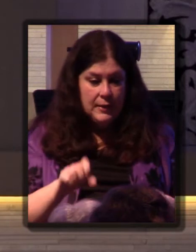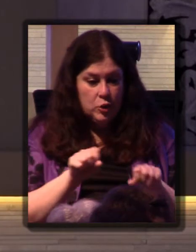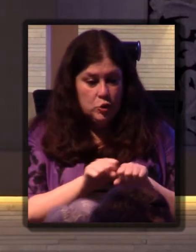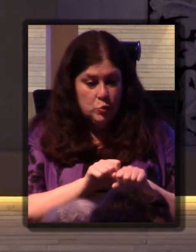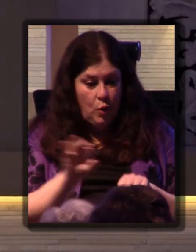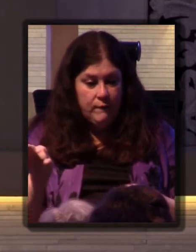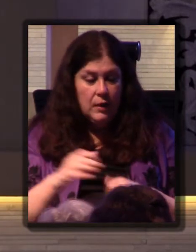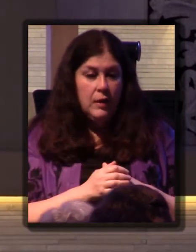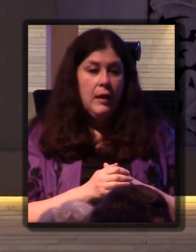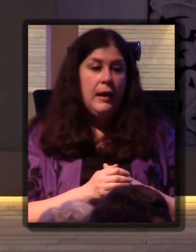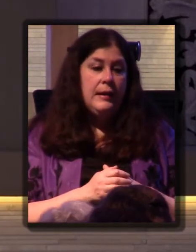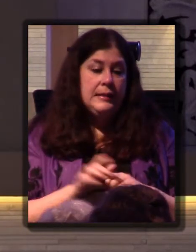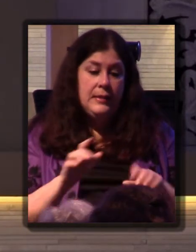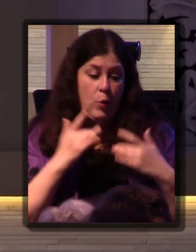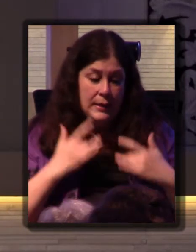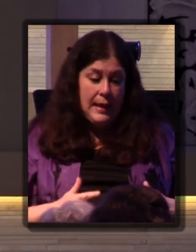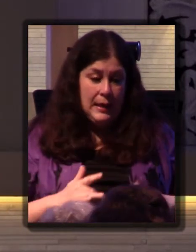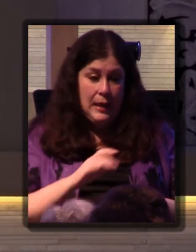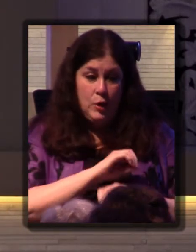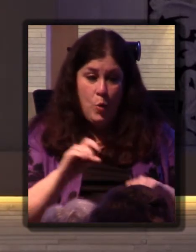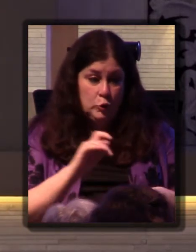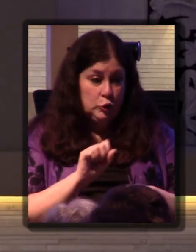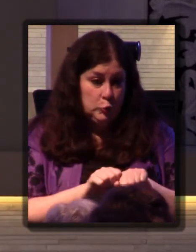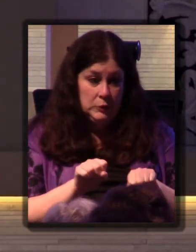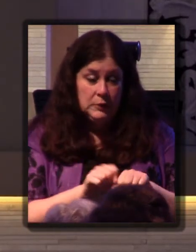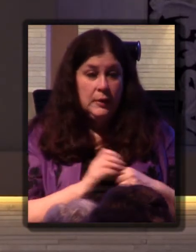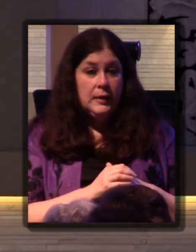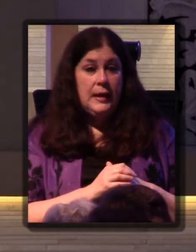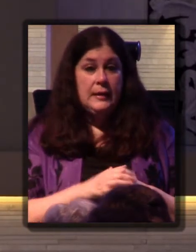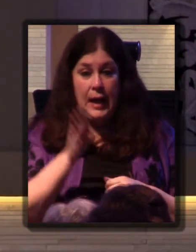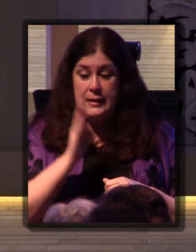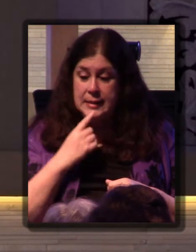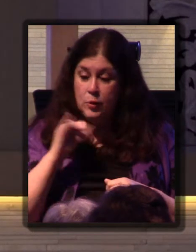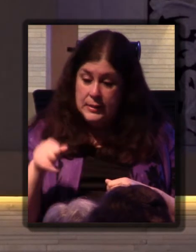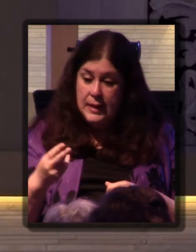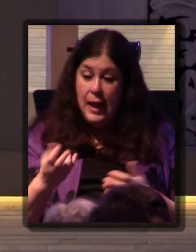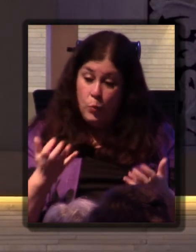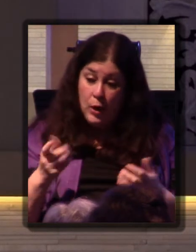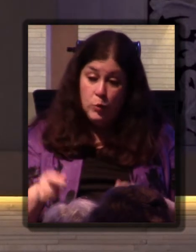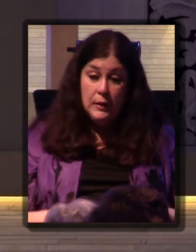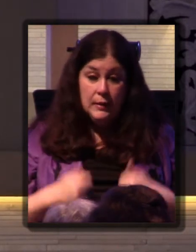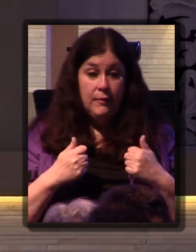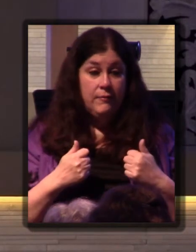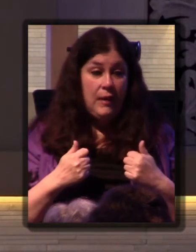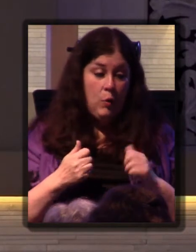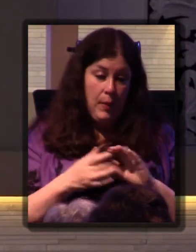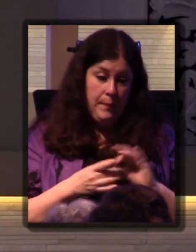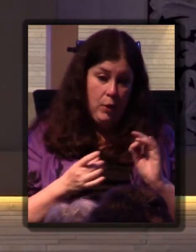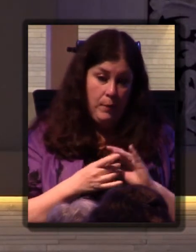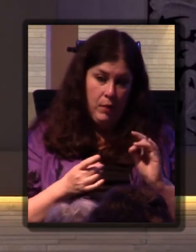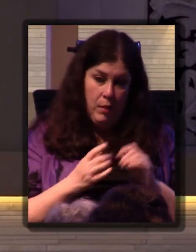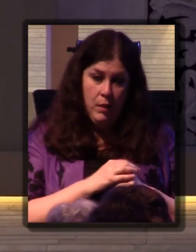off your feet. And he did so, going naked and barefoot. And so here's God says to Isaiah, look, I want you to live out